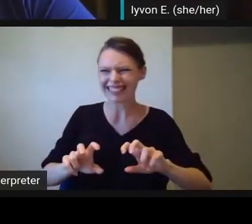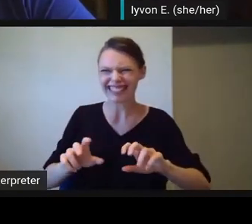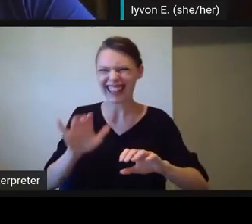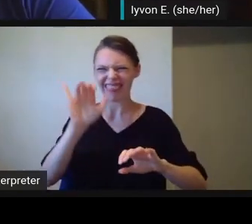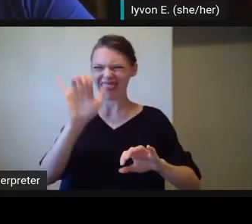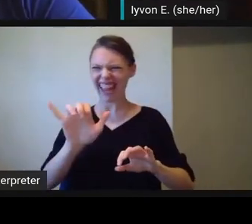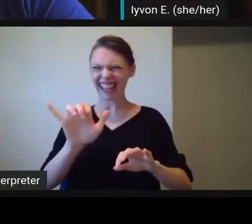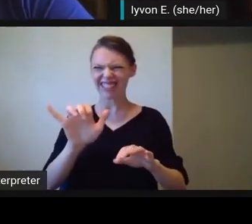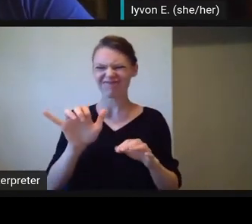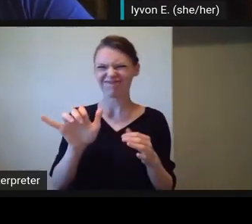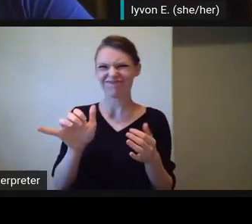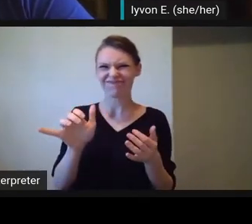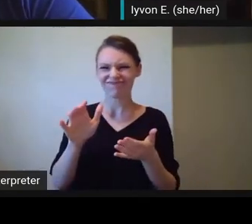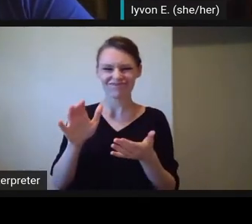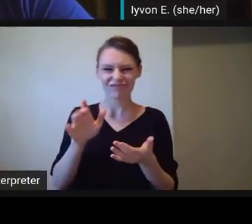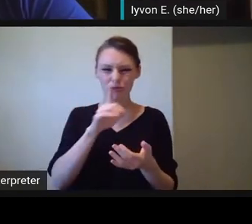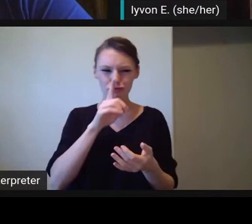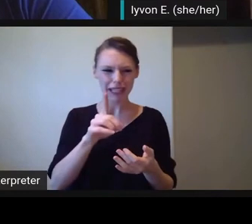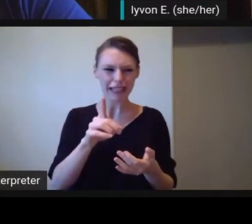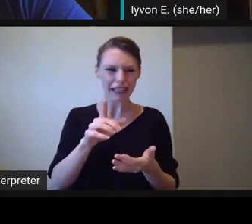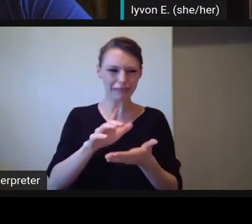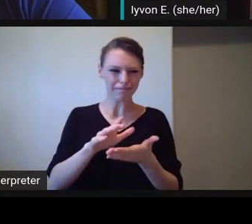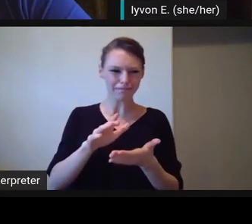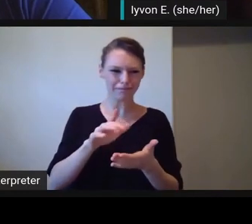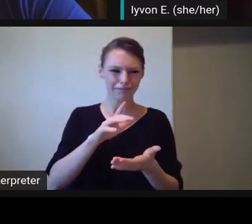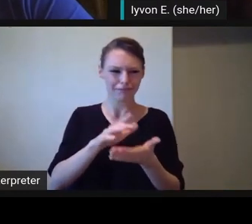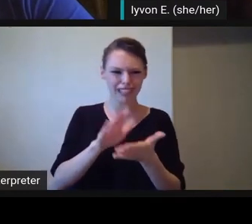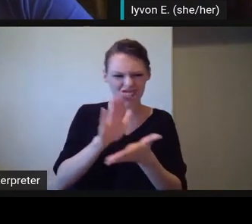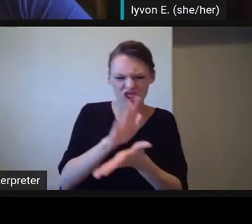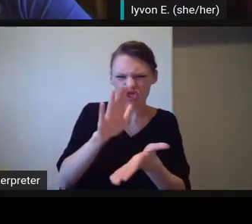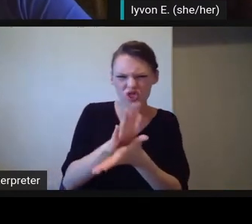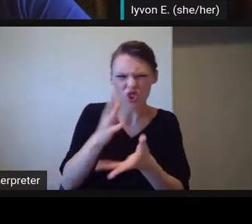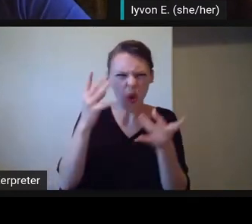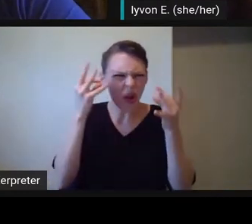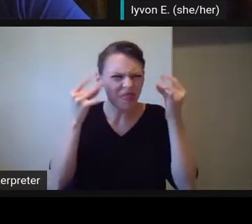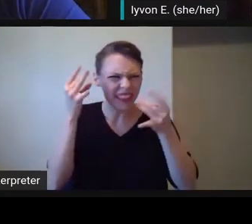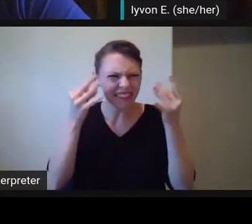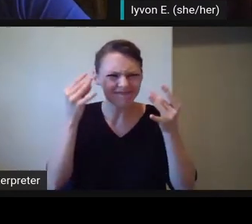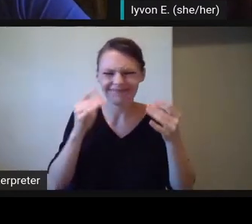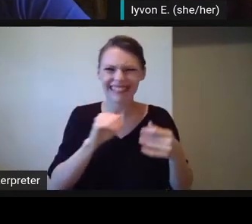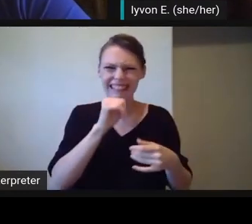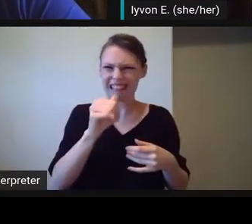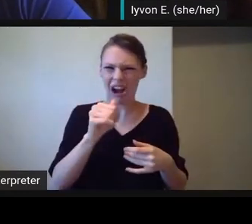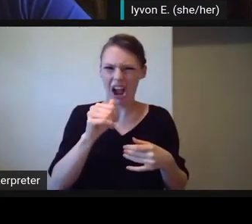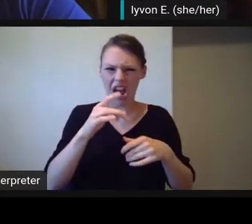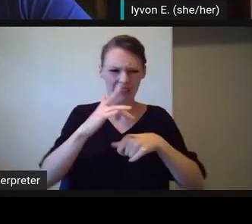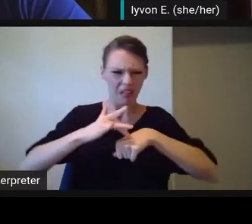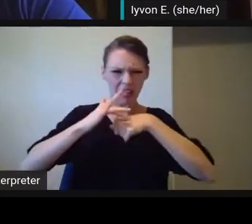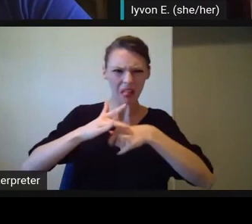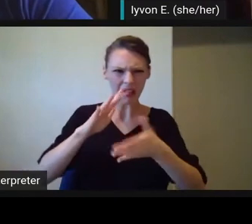thought and idea, and like, it is, but it isn't. It's just, you know,